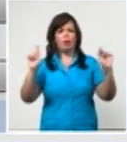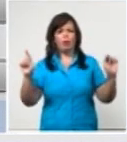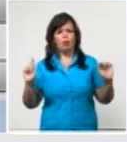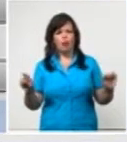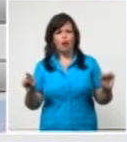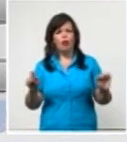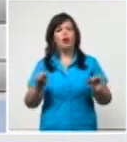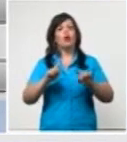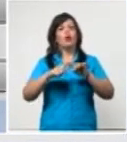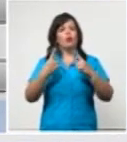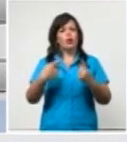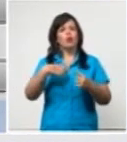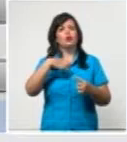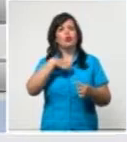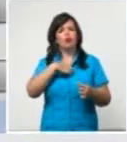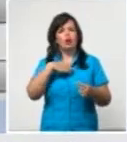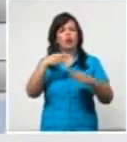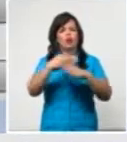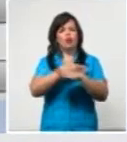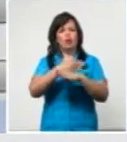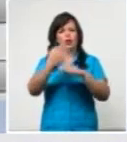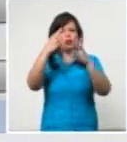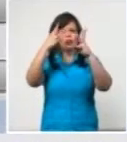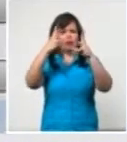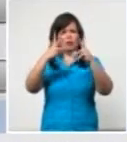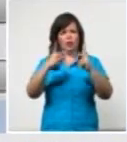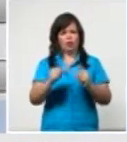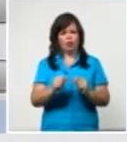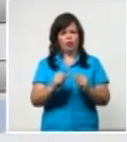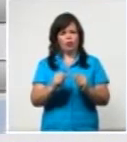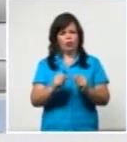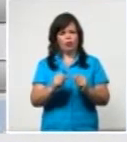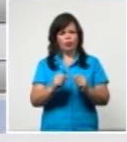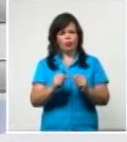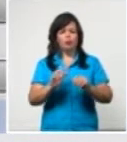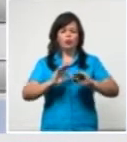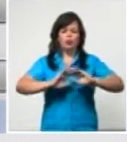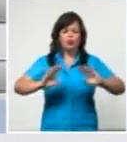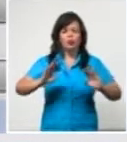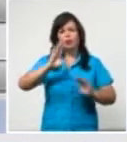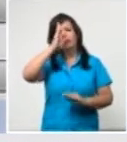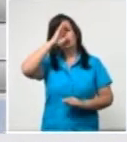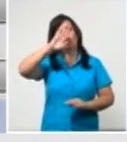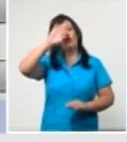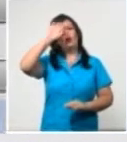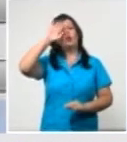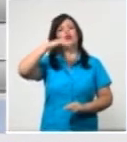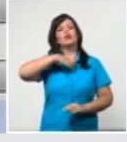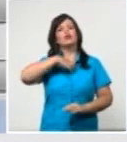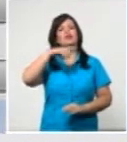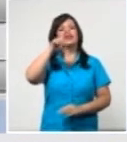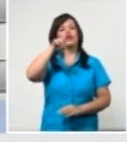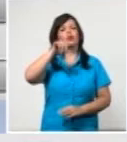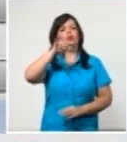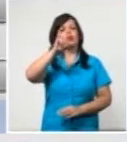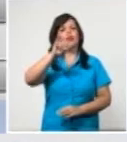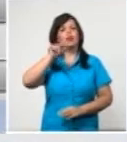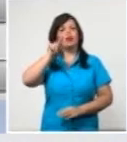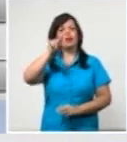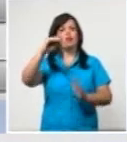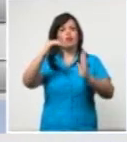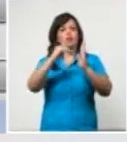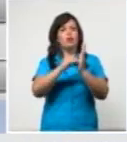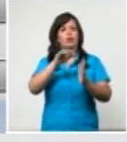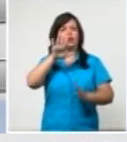were processed, and this is what allows a quite uniform study and screening of the entire country.